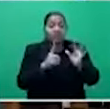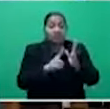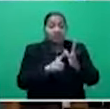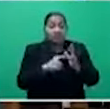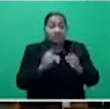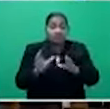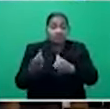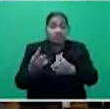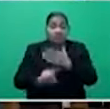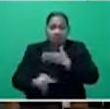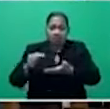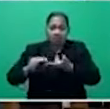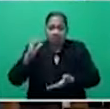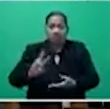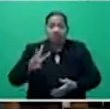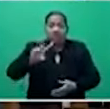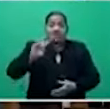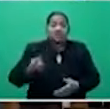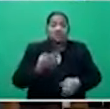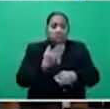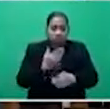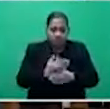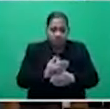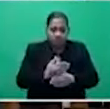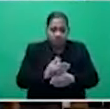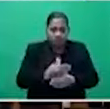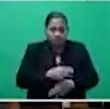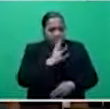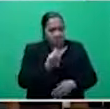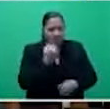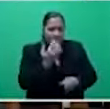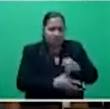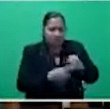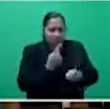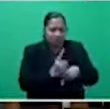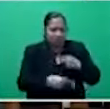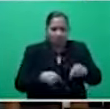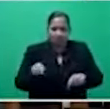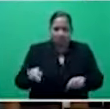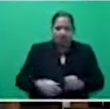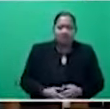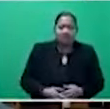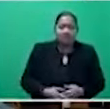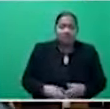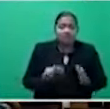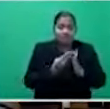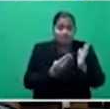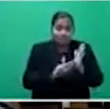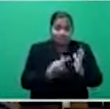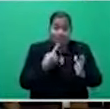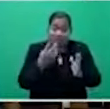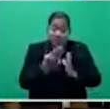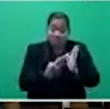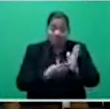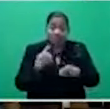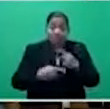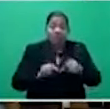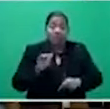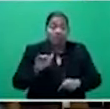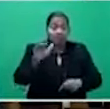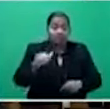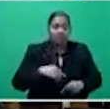jobs during the pandemic. They do not acknowledge that, sir. Mr. Speaker, sir, as we said, the budget is about the future.